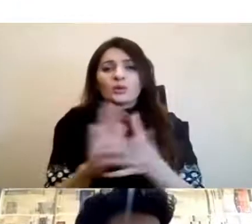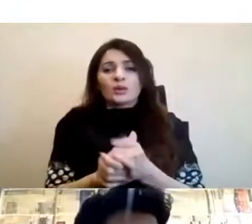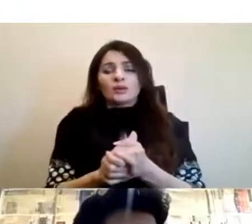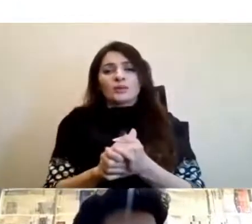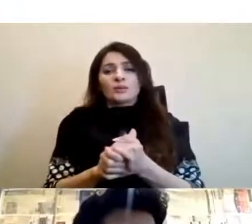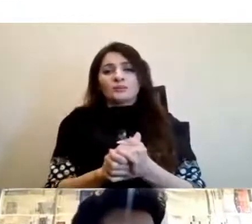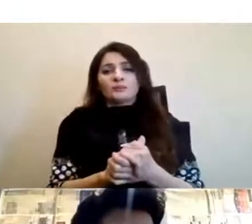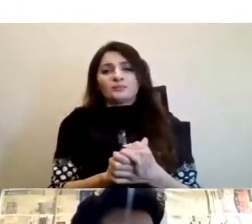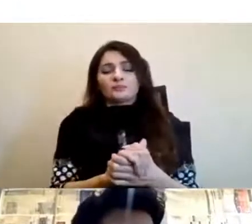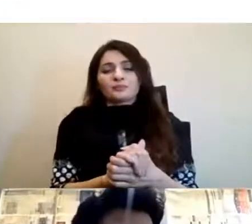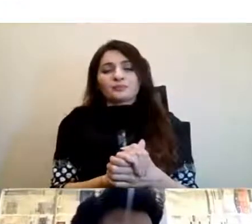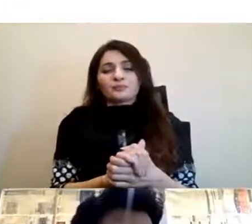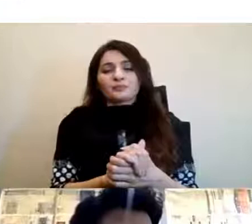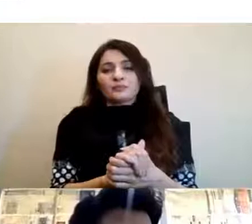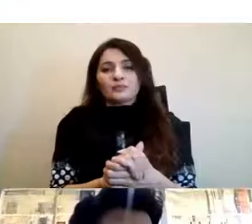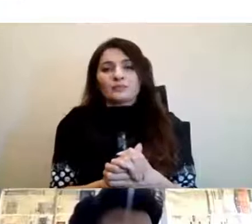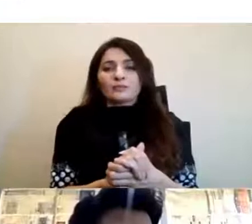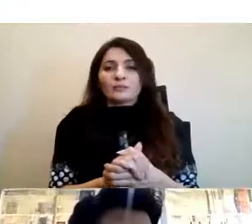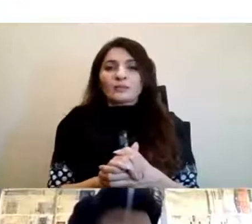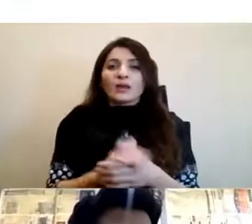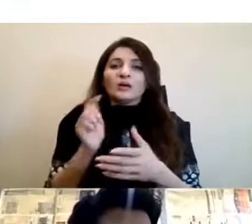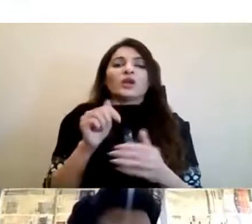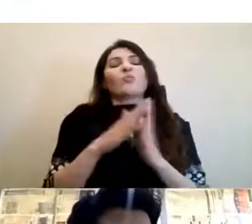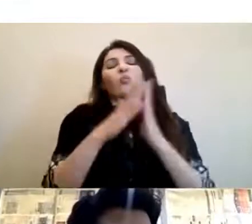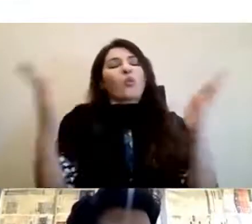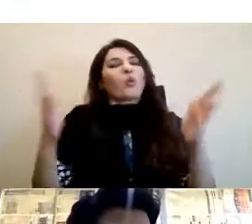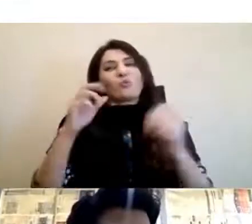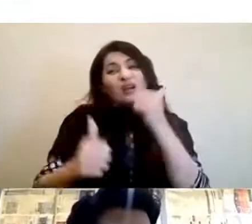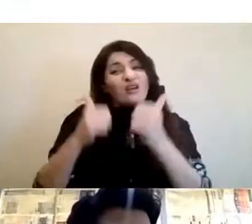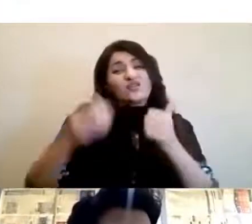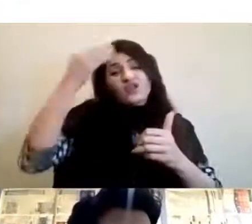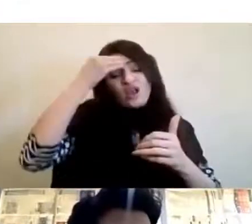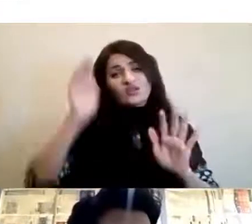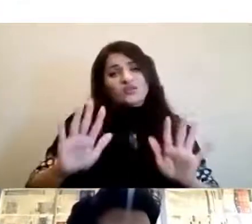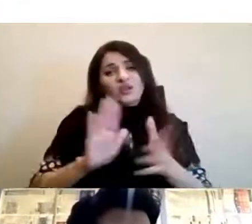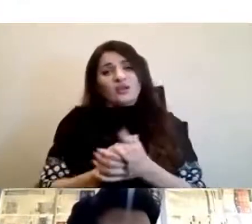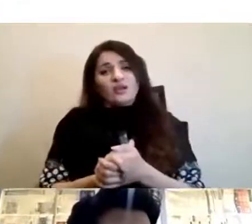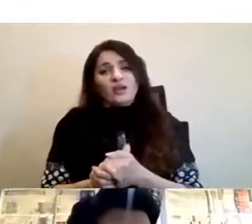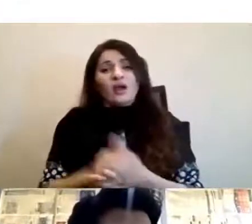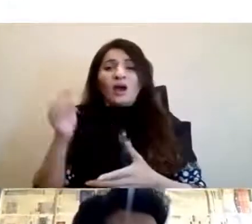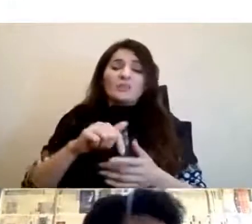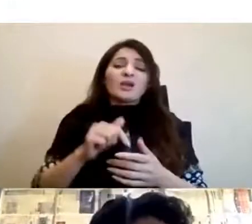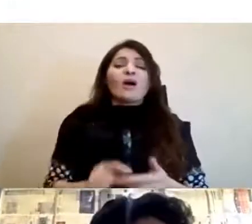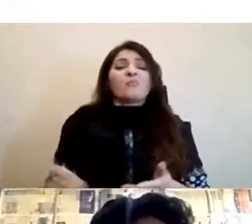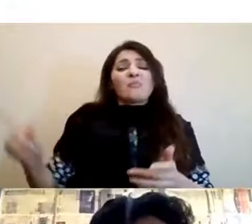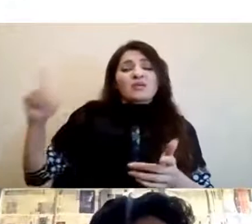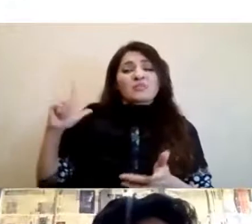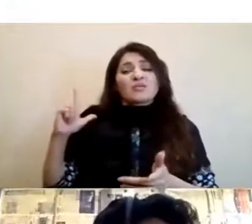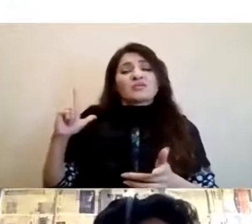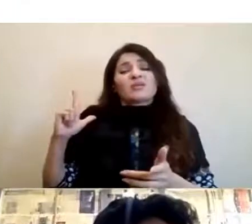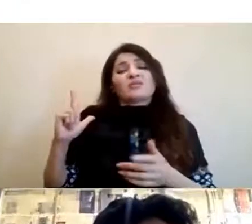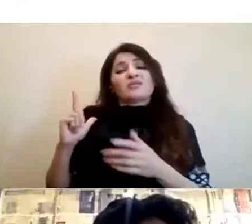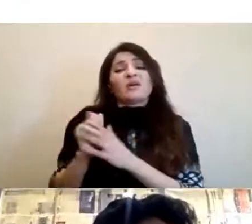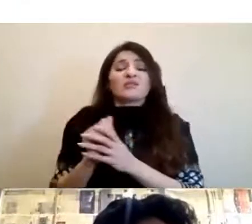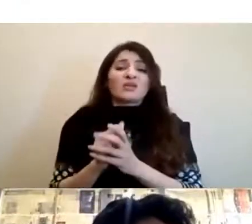standards. So that is a huge challenge. We are still waiting for talking about website accessibility, and now we've added